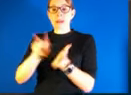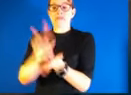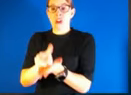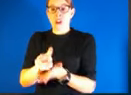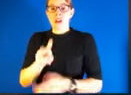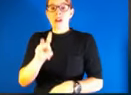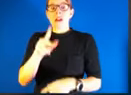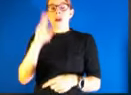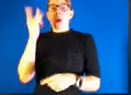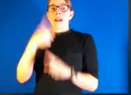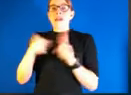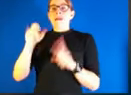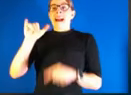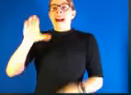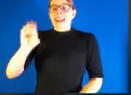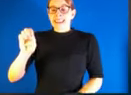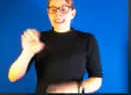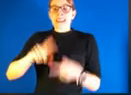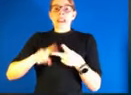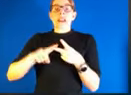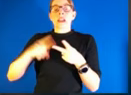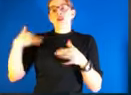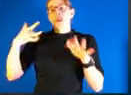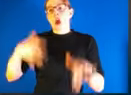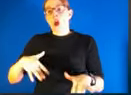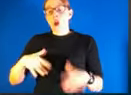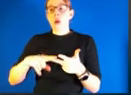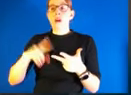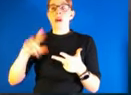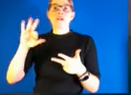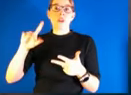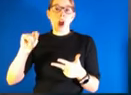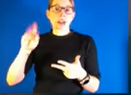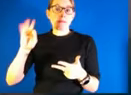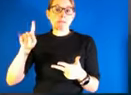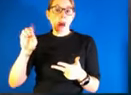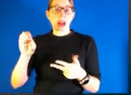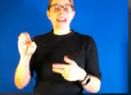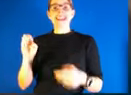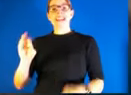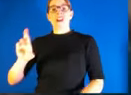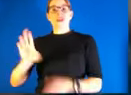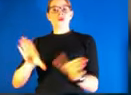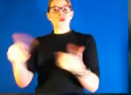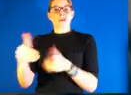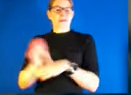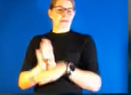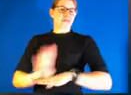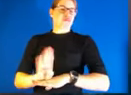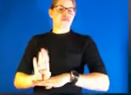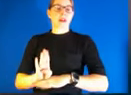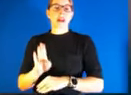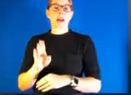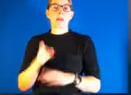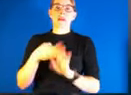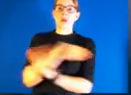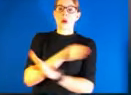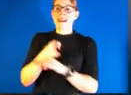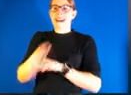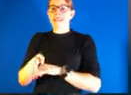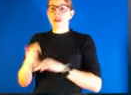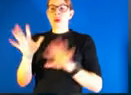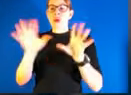and snow. So between snow, ice, frostbite, emergency departments are swamped during and after winter storms here in the metro.